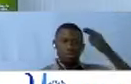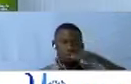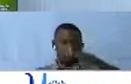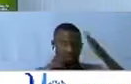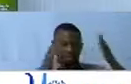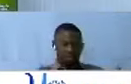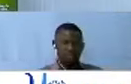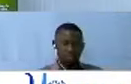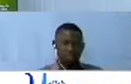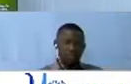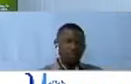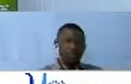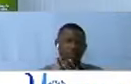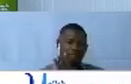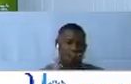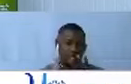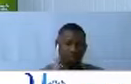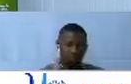takers.